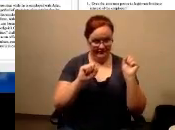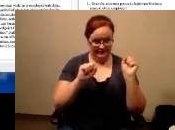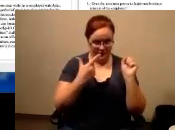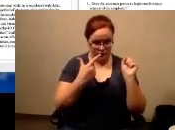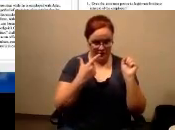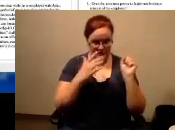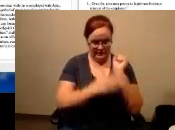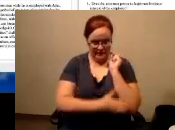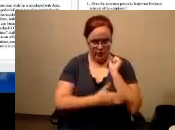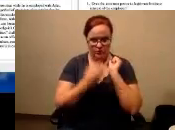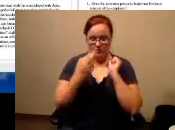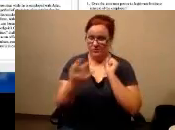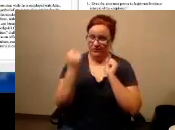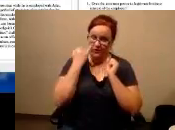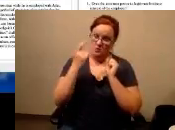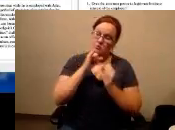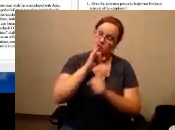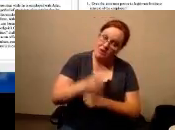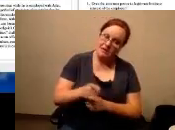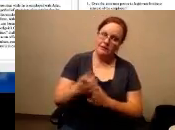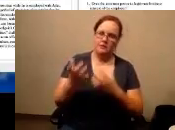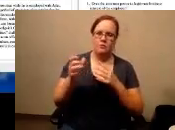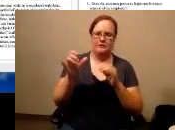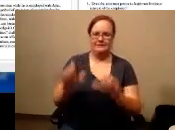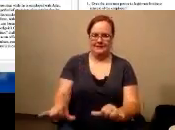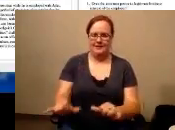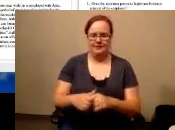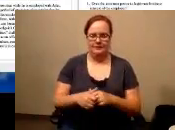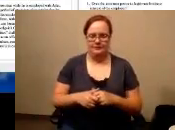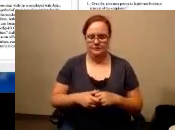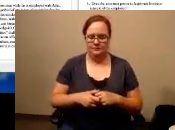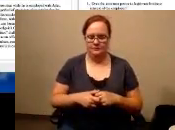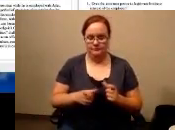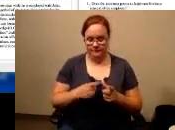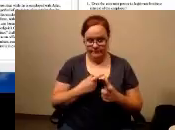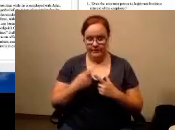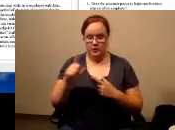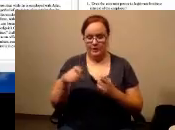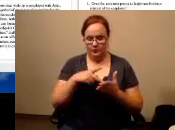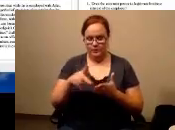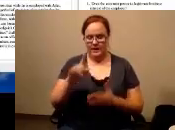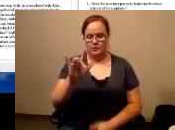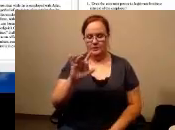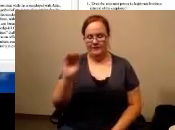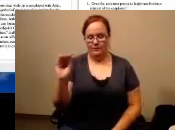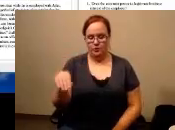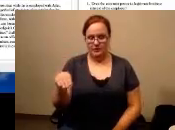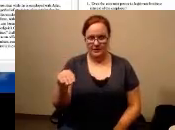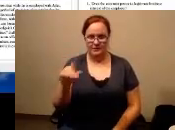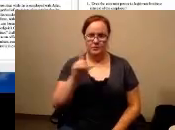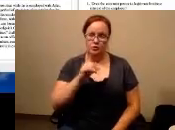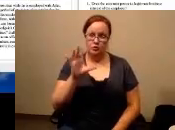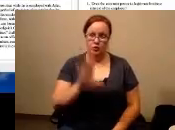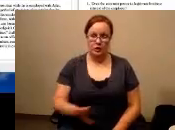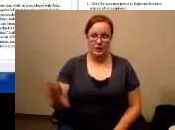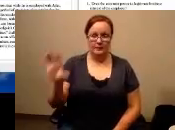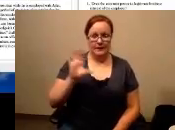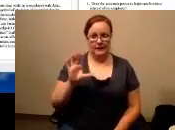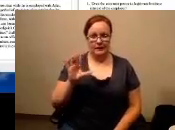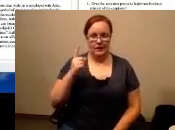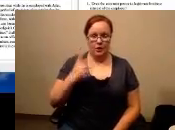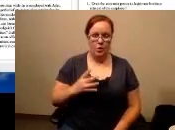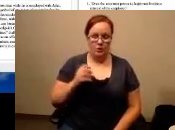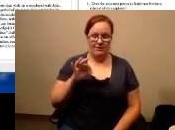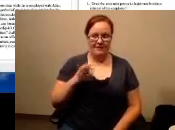or if they really want to stay because they don't want to uproot their family, they just pay 25%, which would be roughly equivalent of